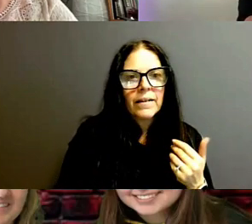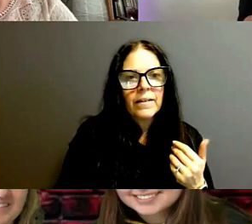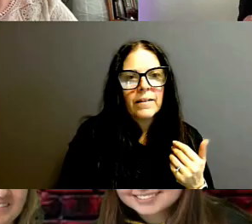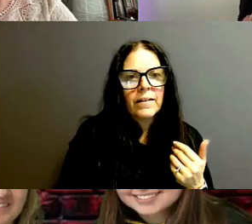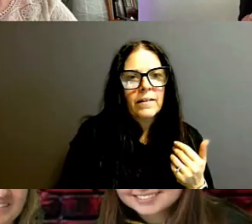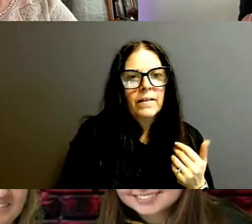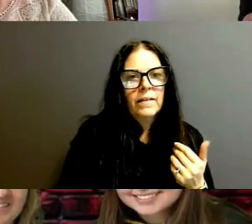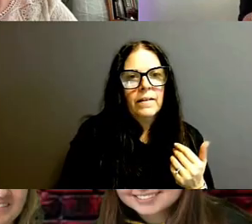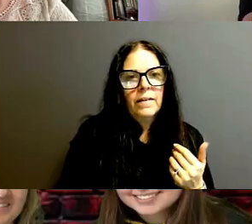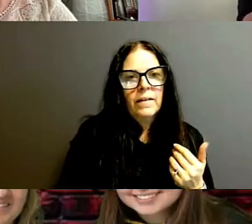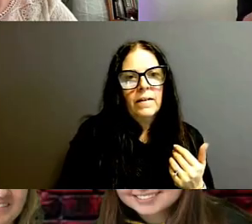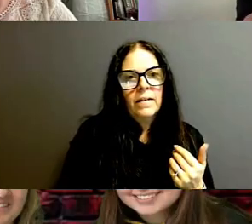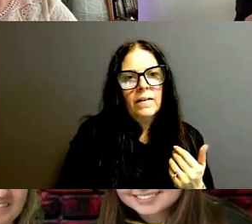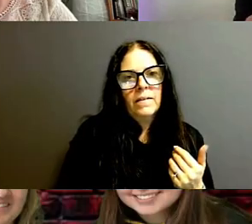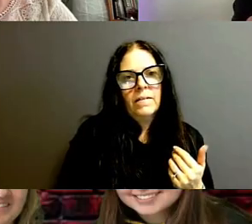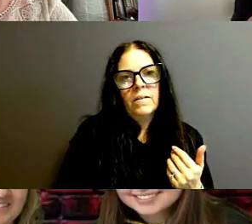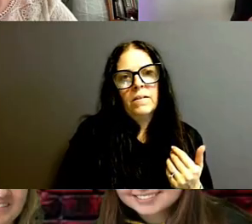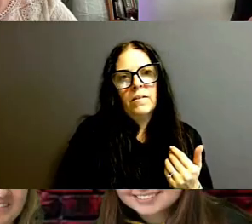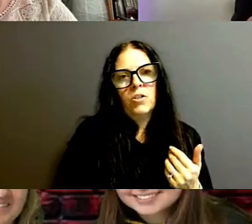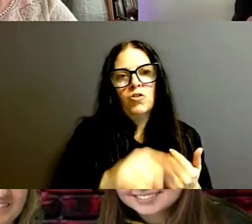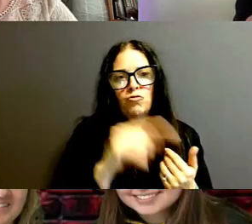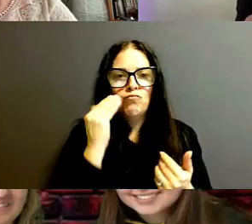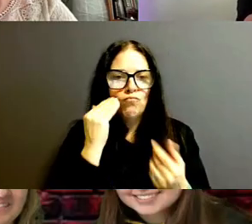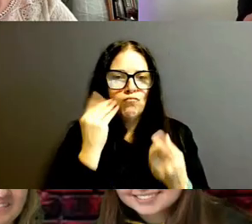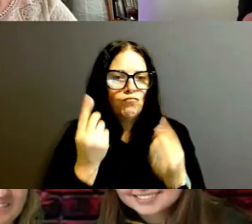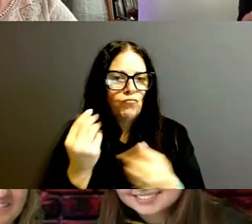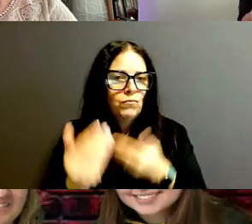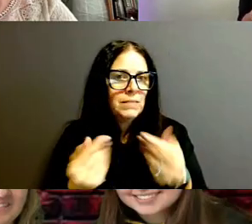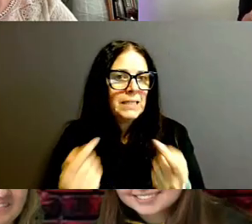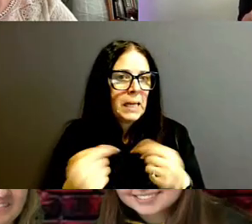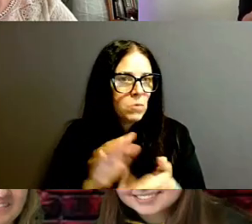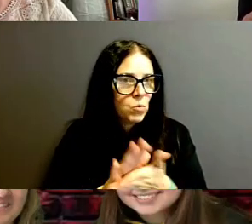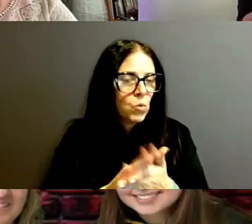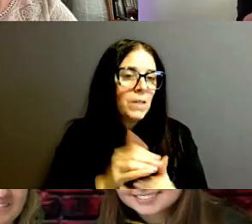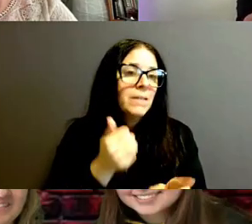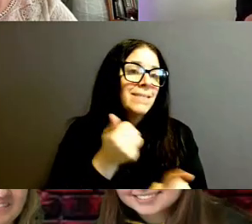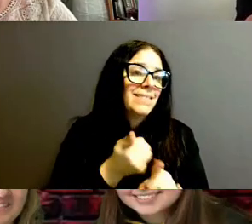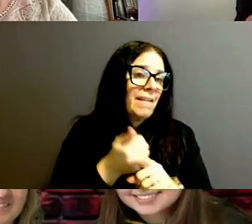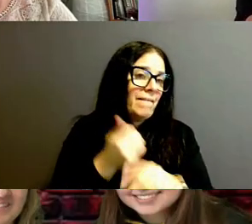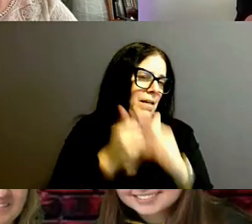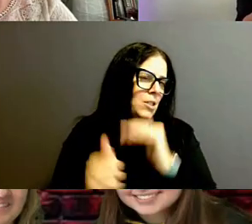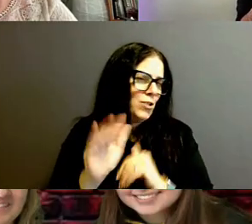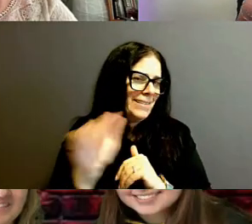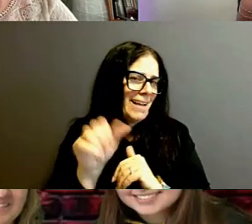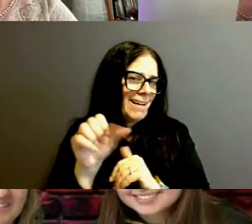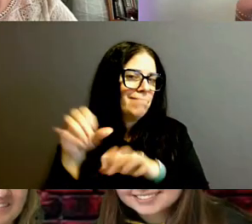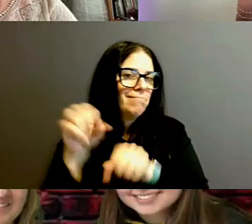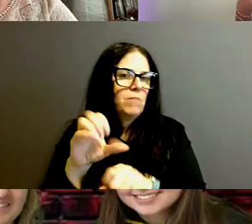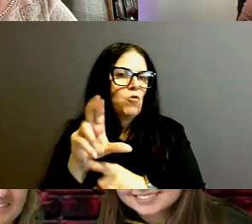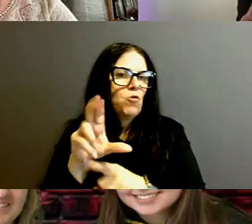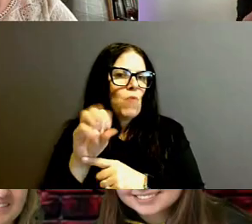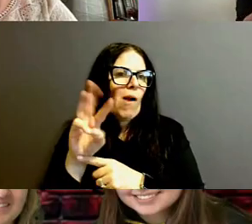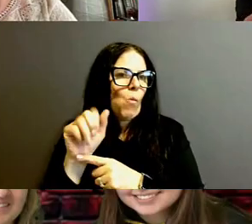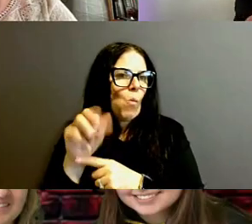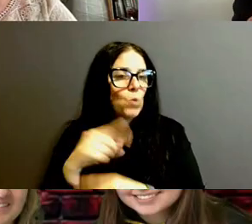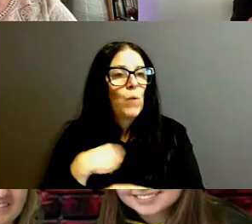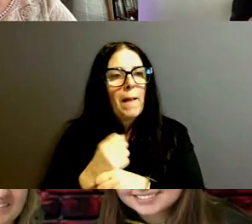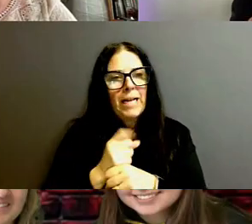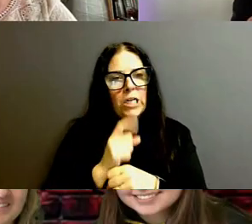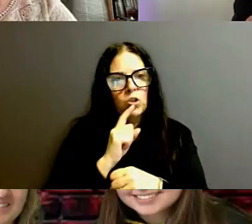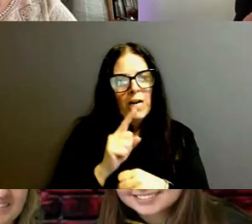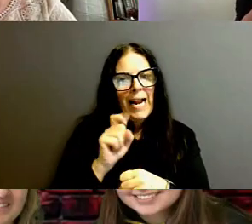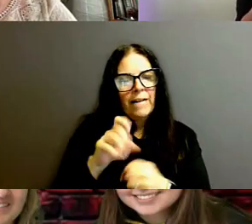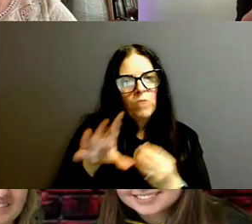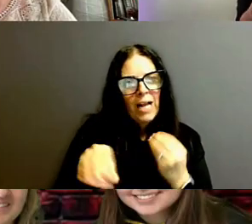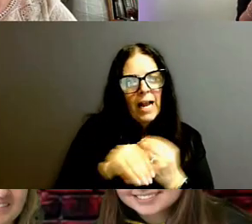familiar with coming to school. She also is a Crown Ward. So, I made sure to take that